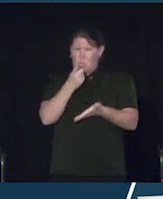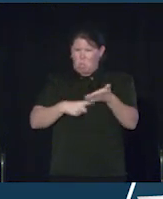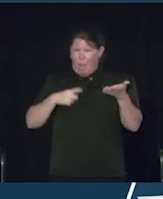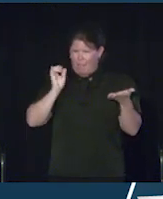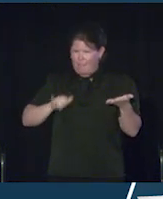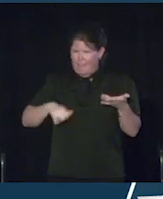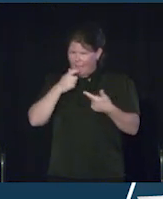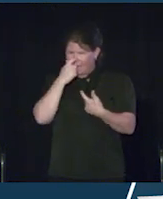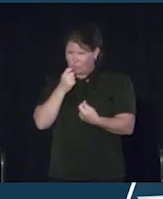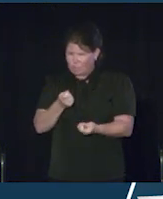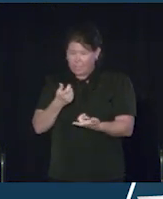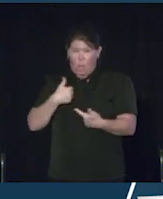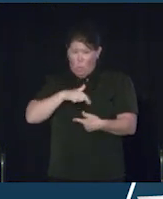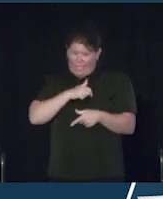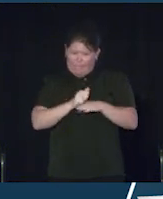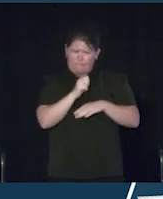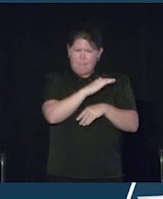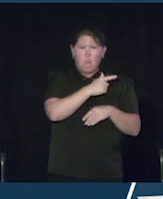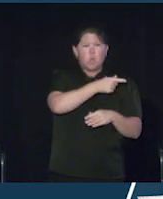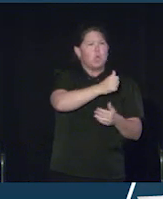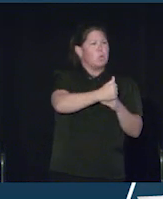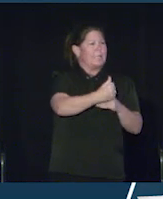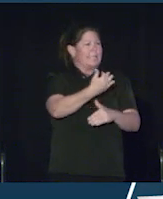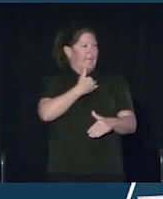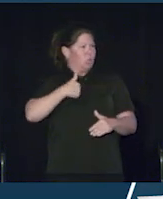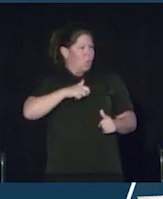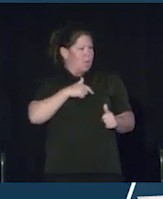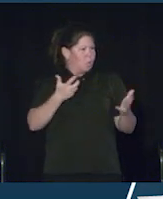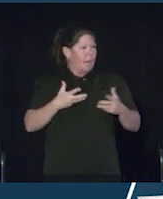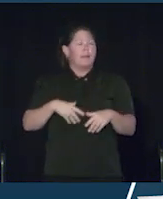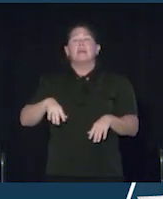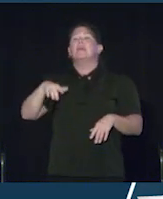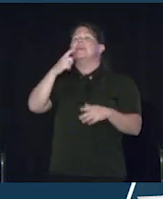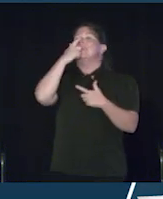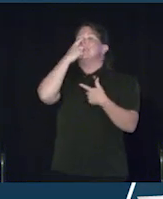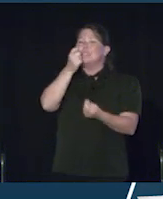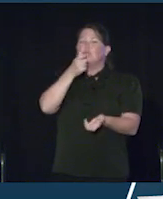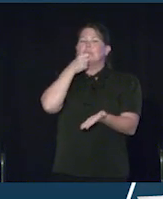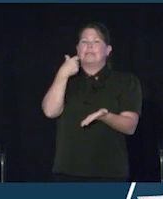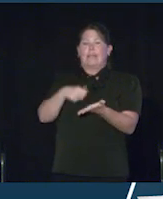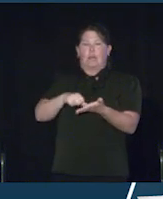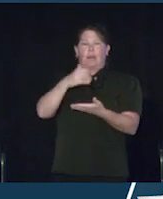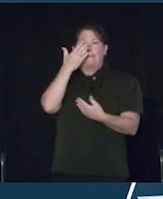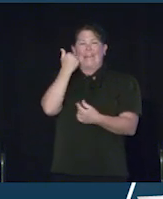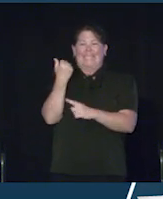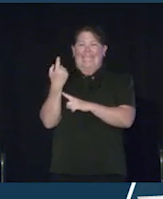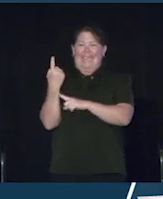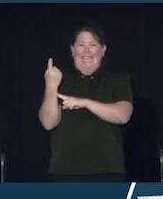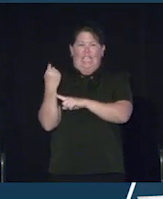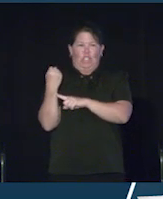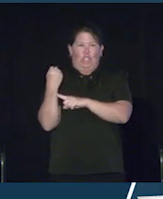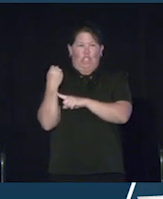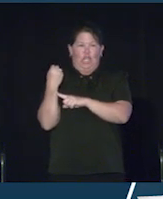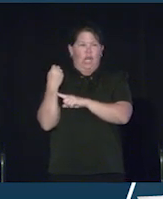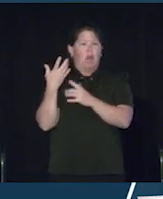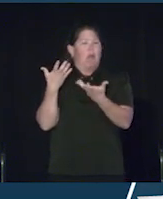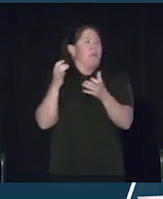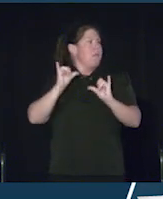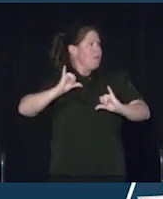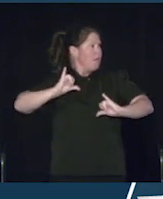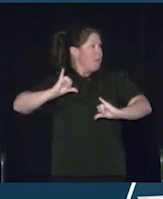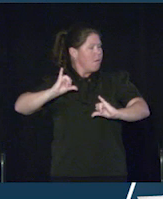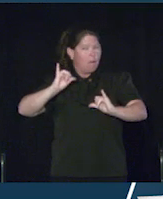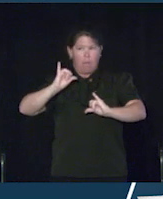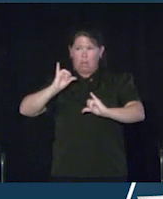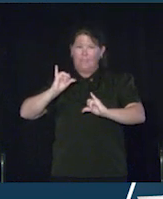Interest letters were issued last year as a result of additional funding that the agency received from the legislature, where we